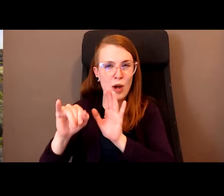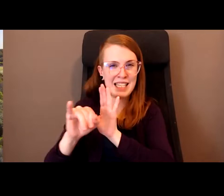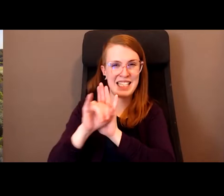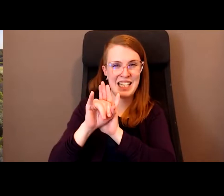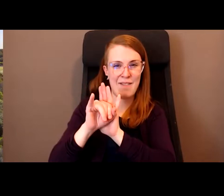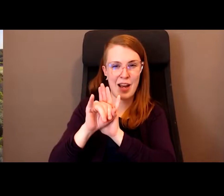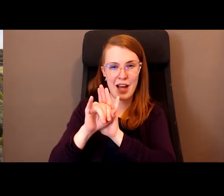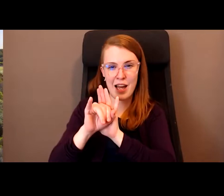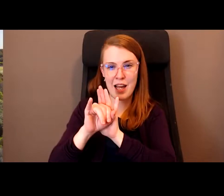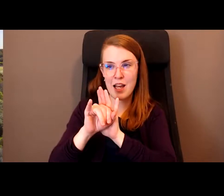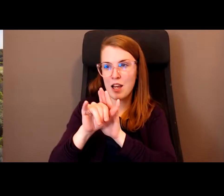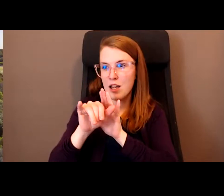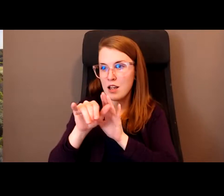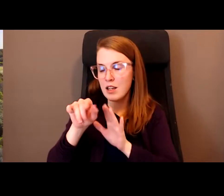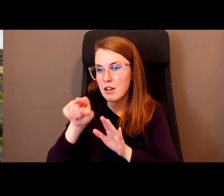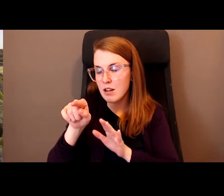parks and other parks.